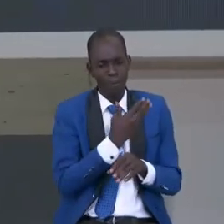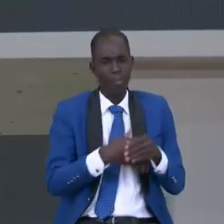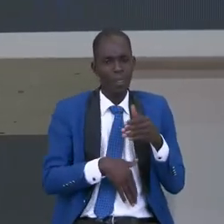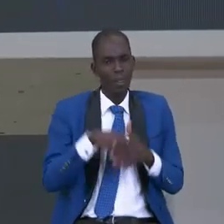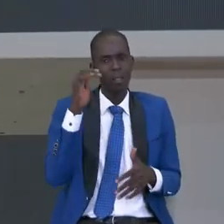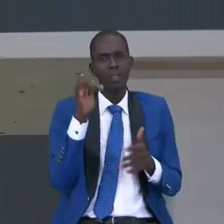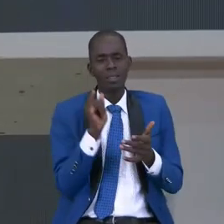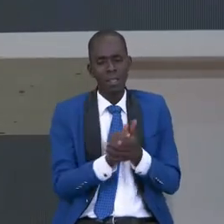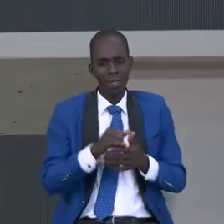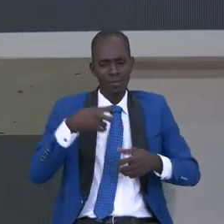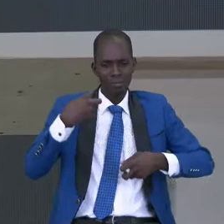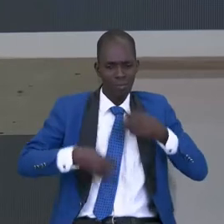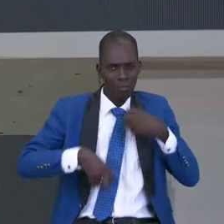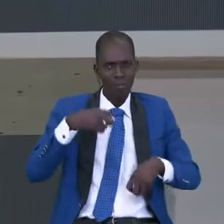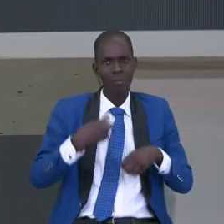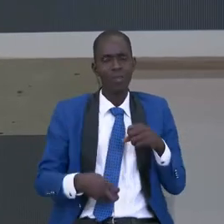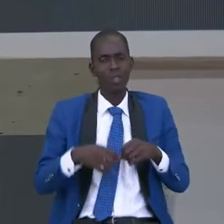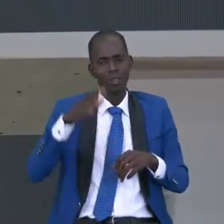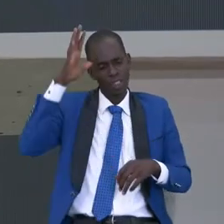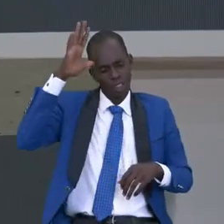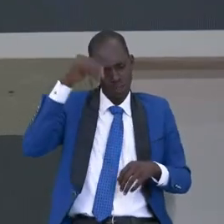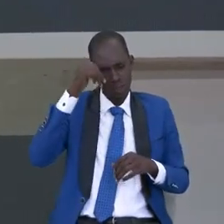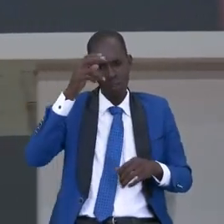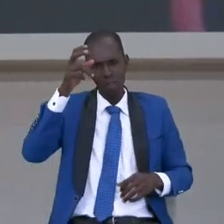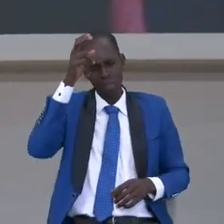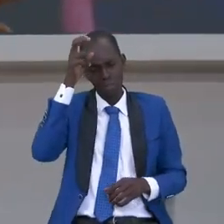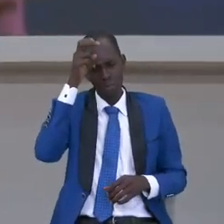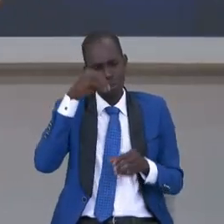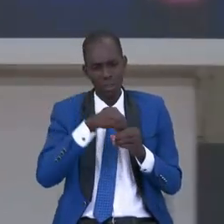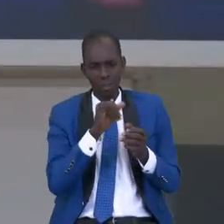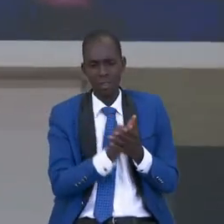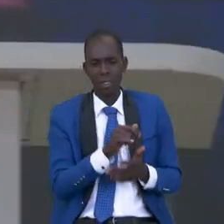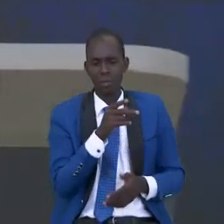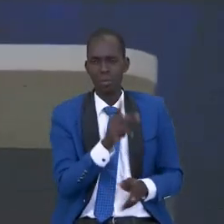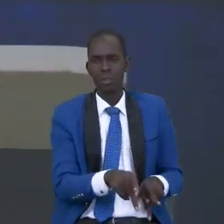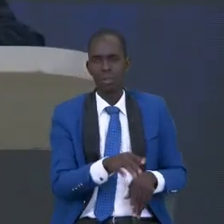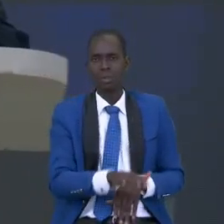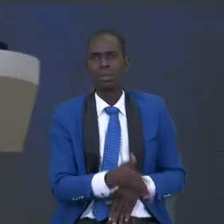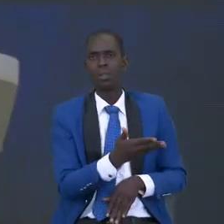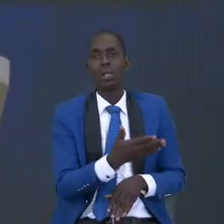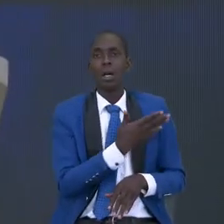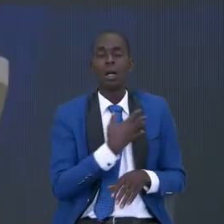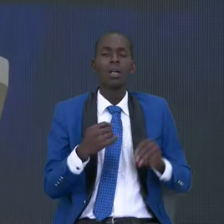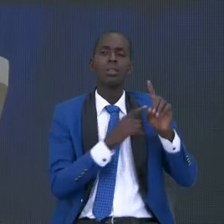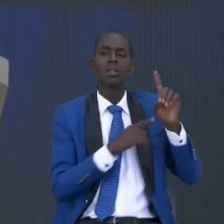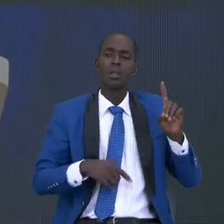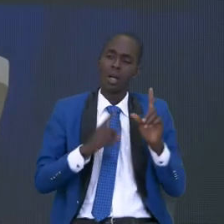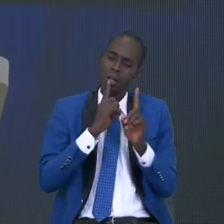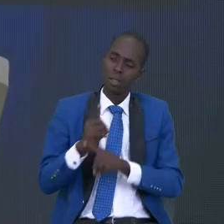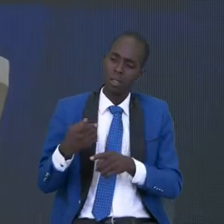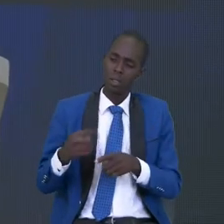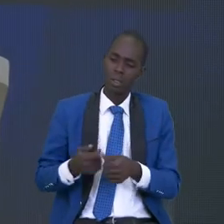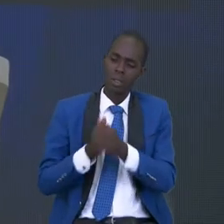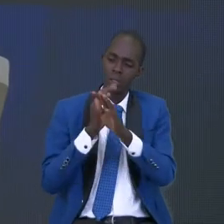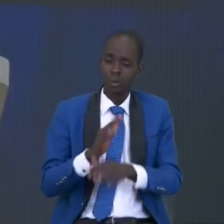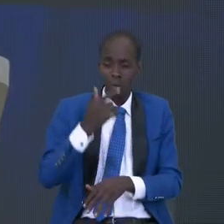difficult, defiant demons? And the Lord answered and said, because of your